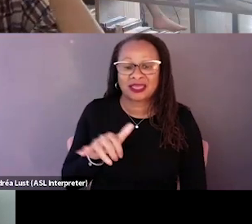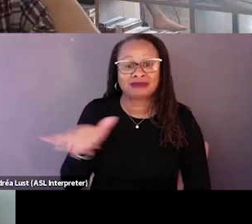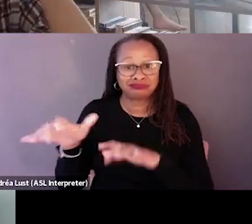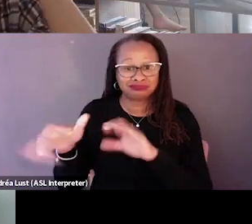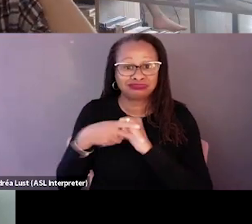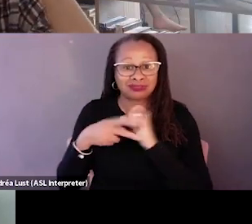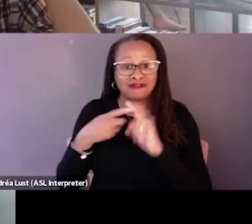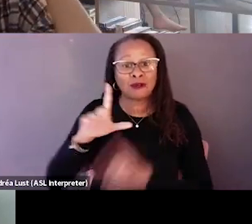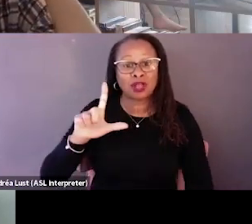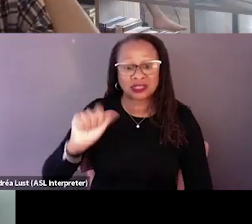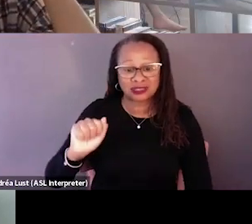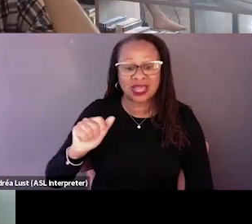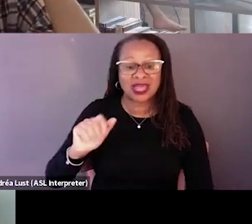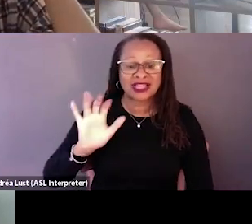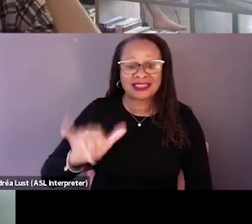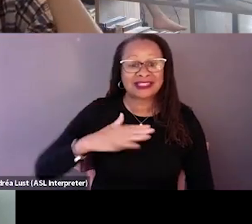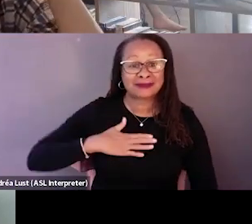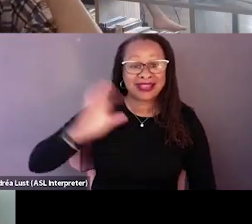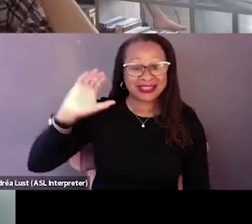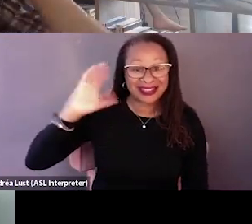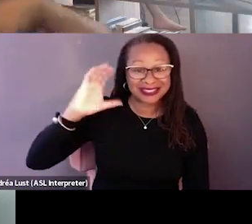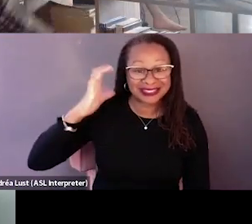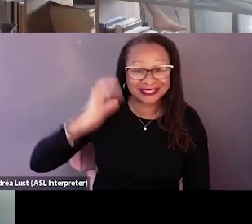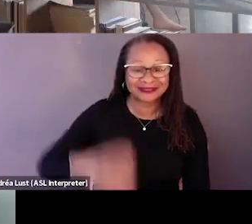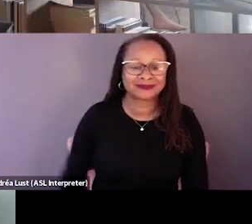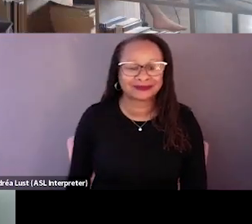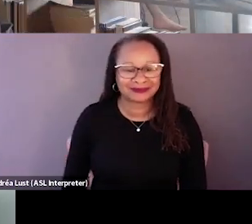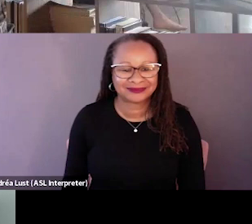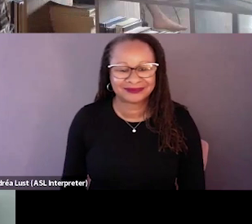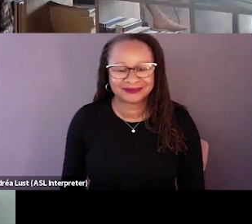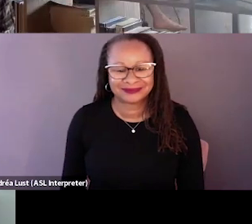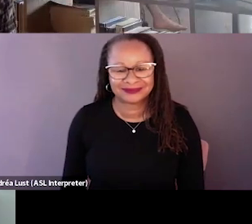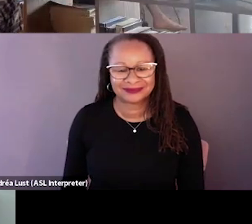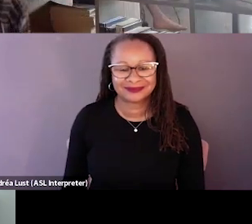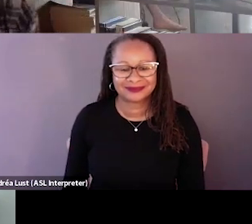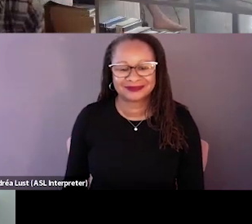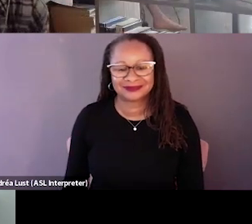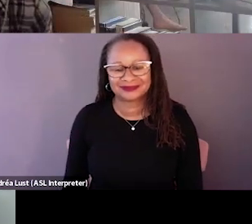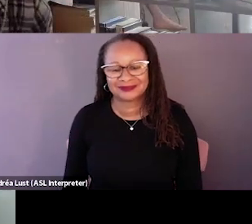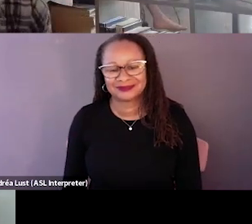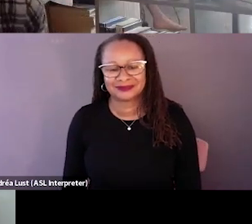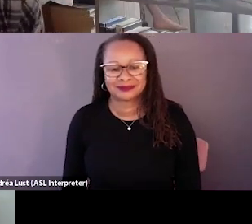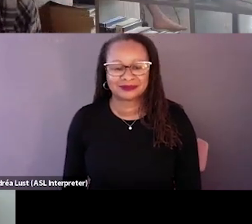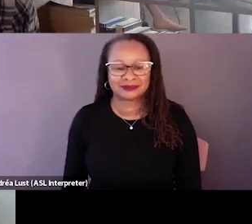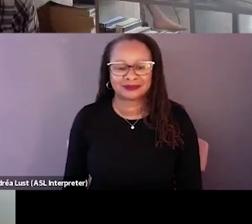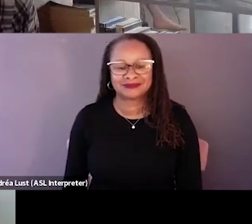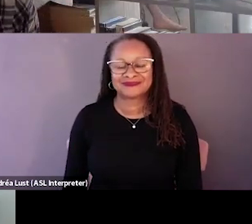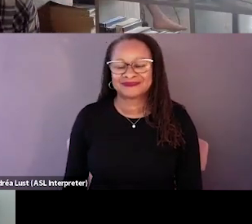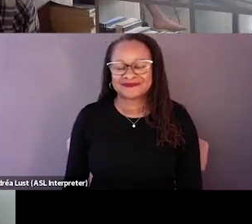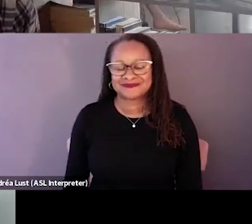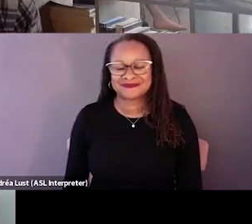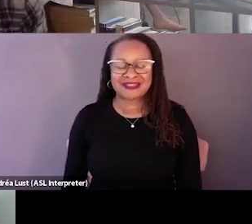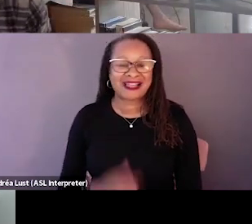inserted from Los Angeles is my cousin. Really? And like I'm like